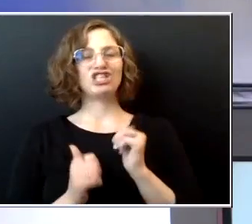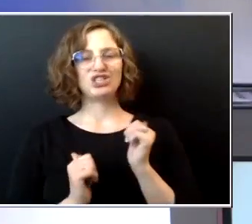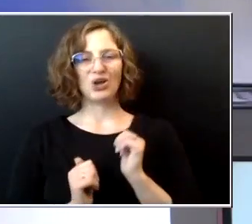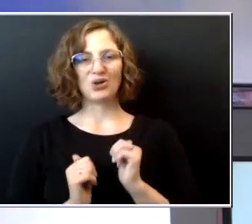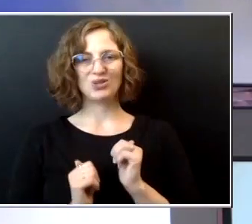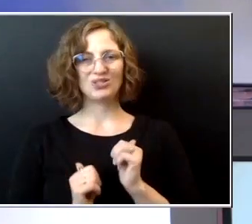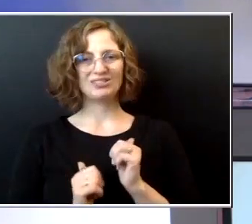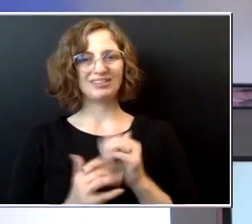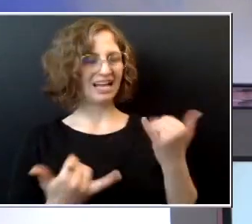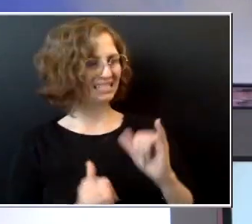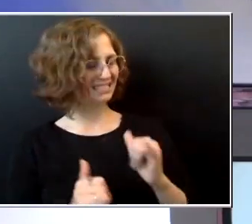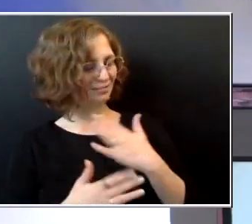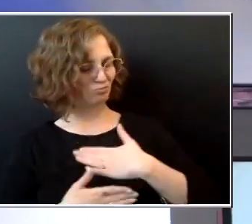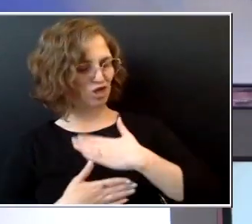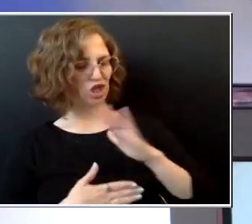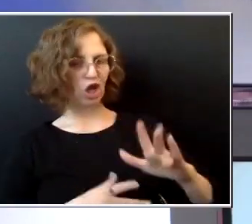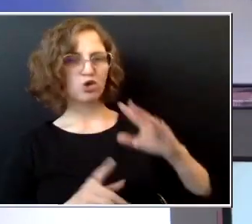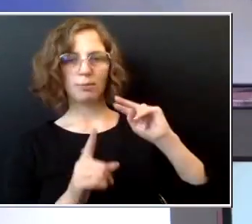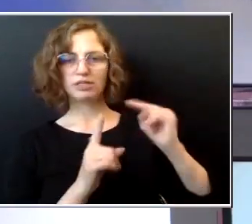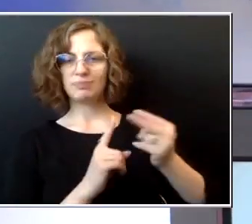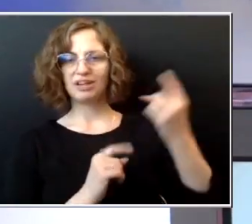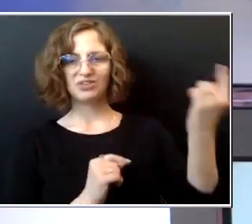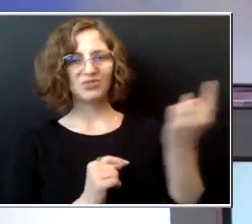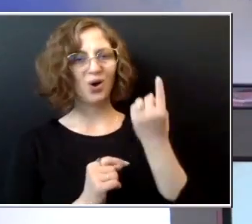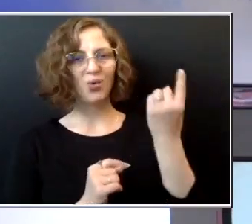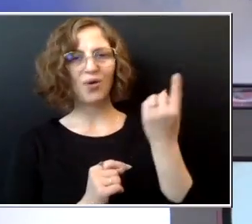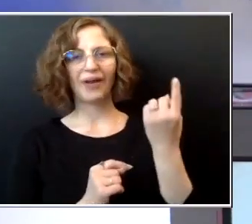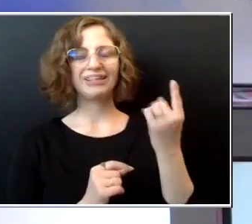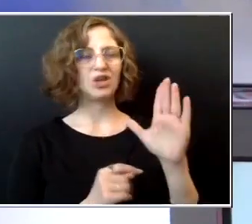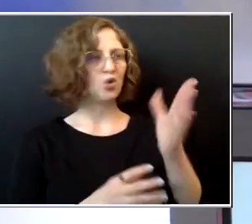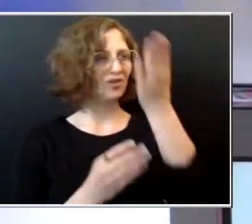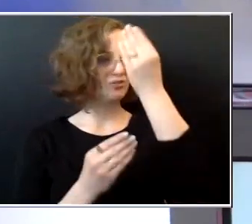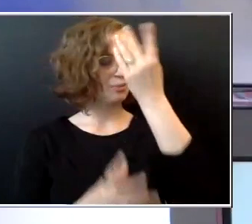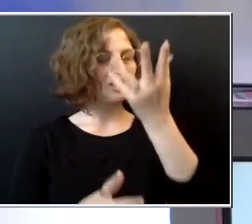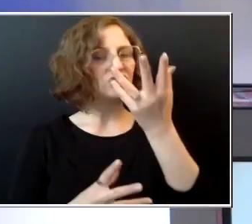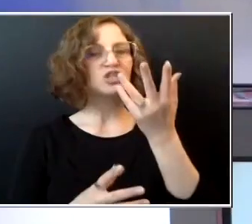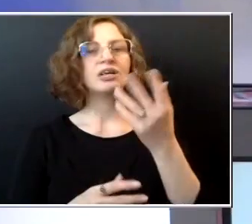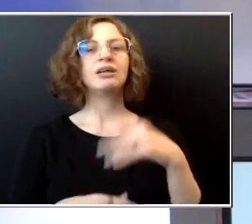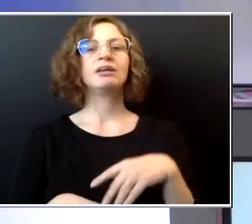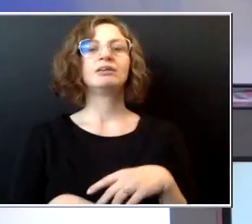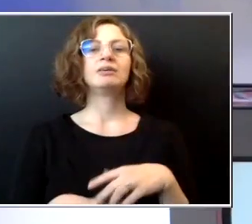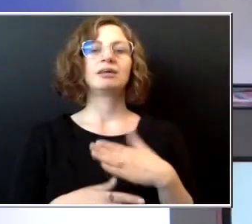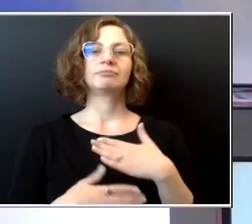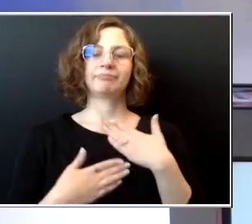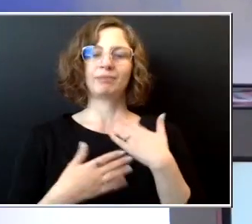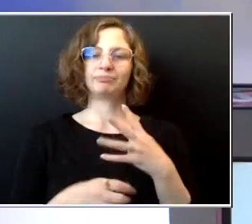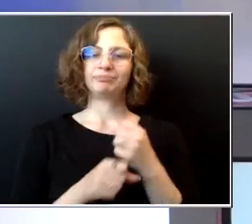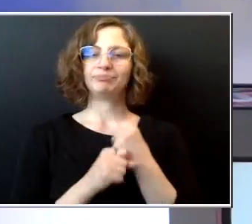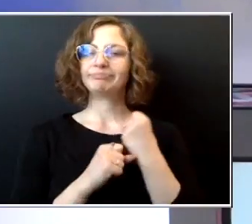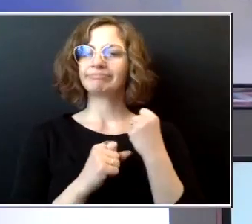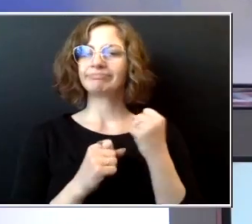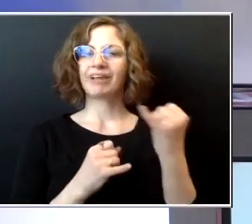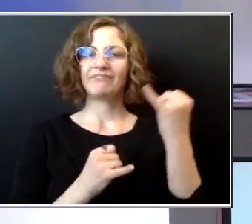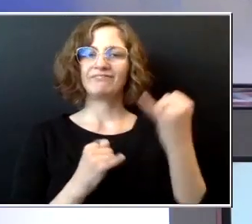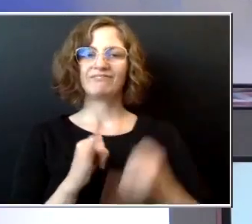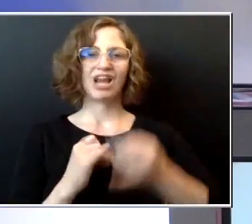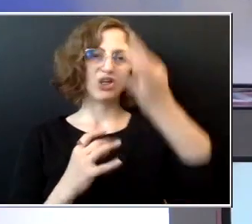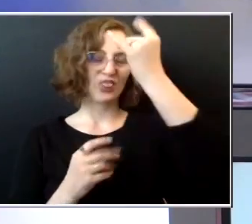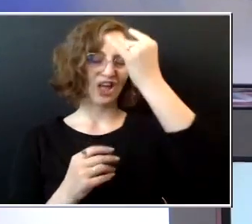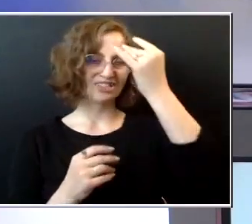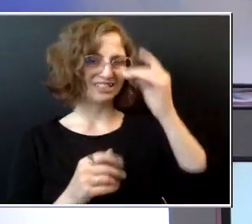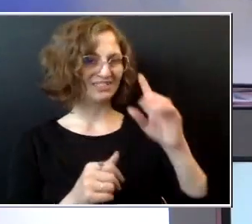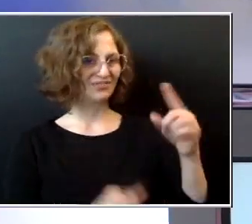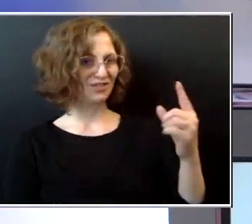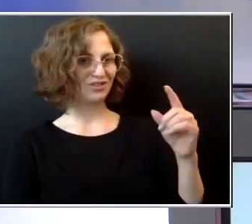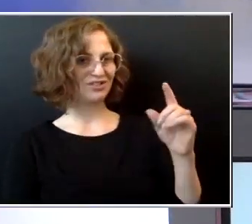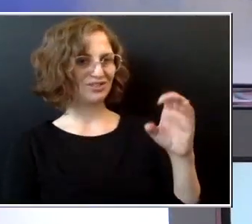perspective you always bring and the information you provide us. I'd like to get some final thoughts from everyone. Dr. Krenner, we're going to start with you. By